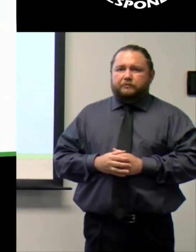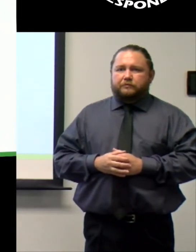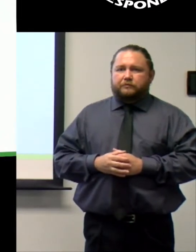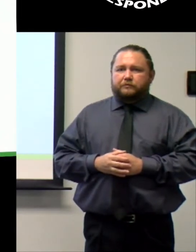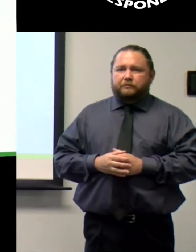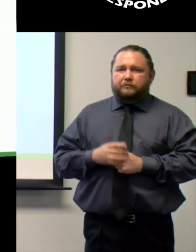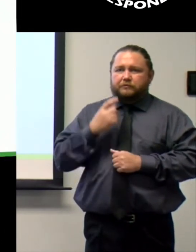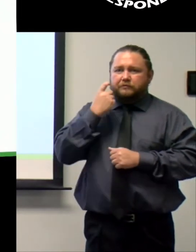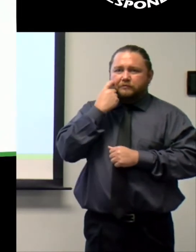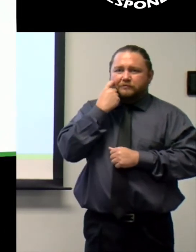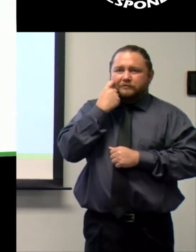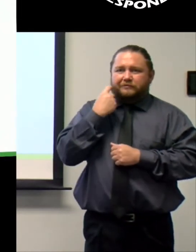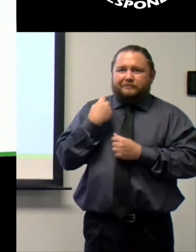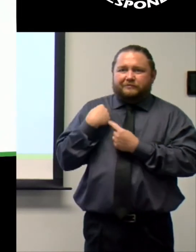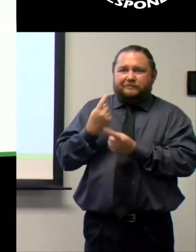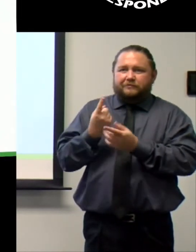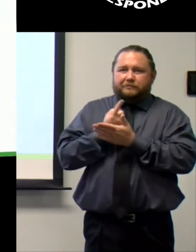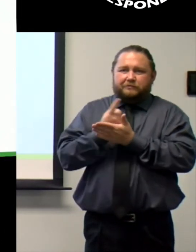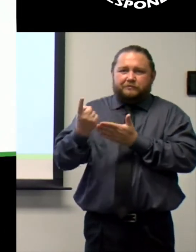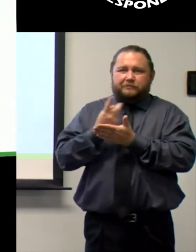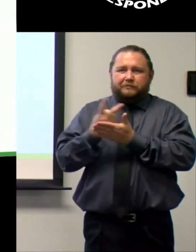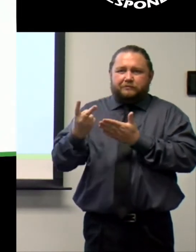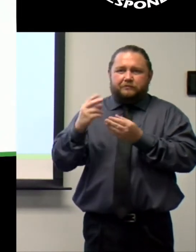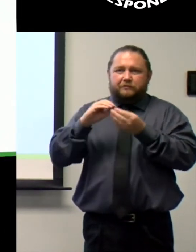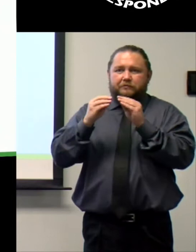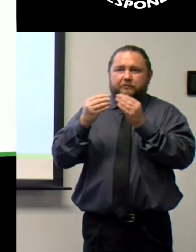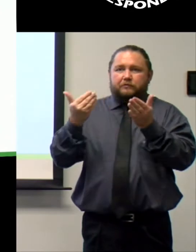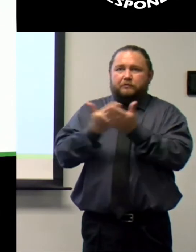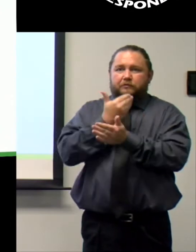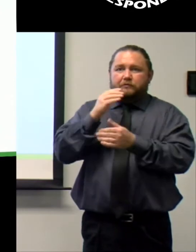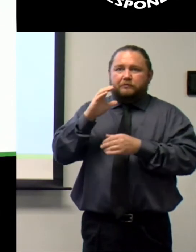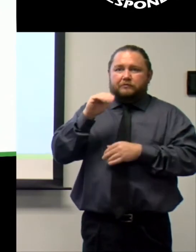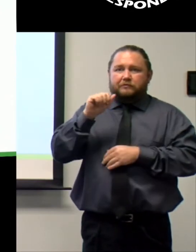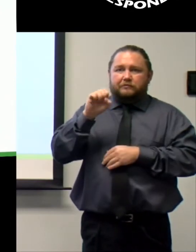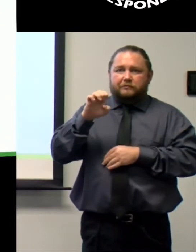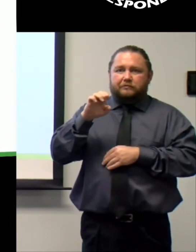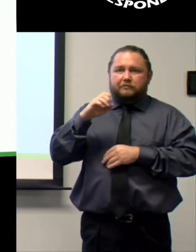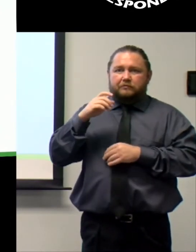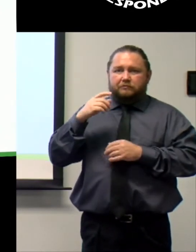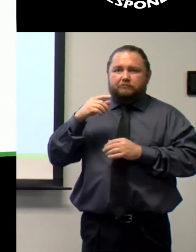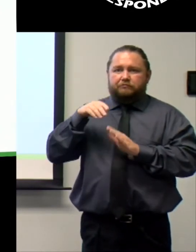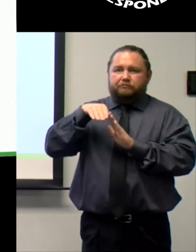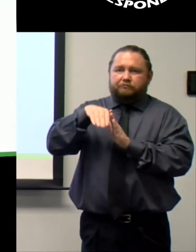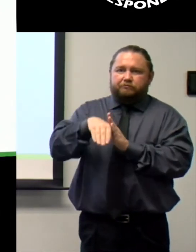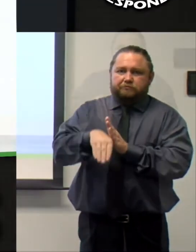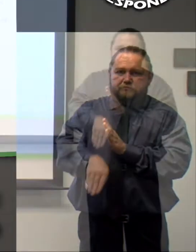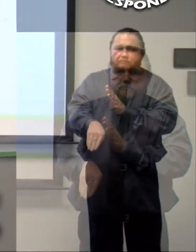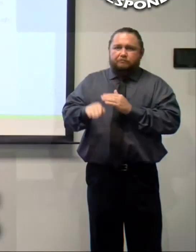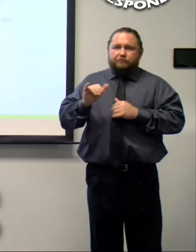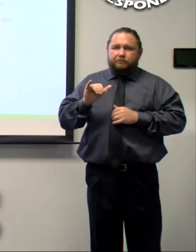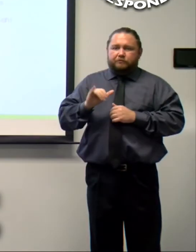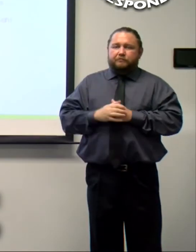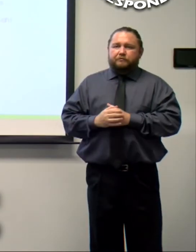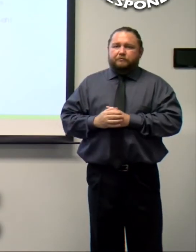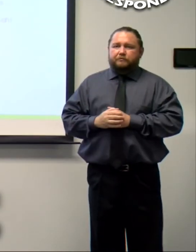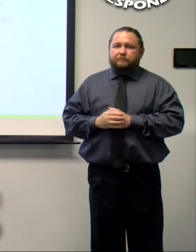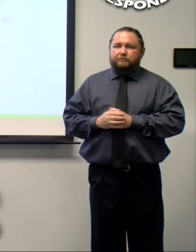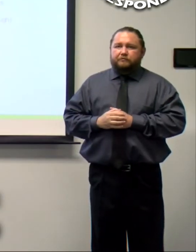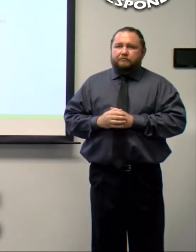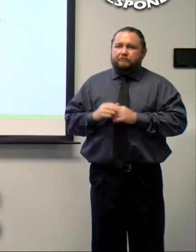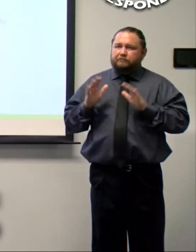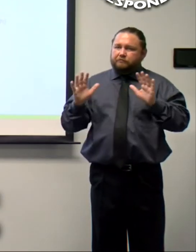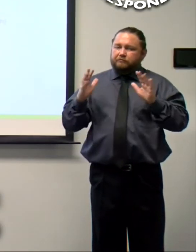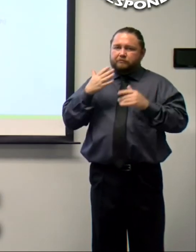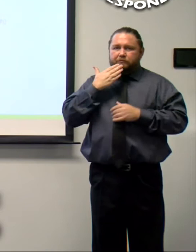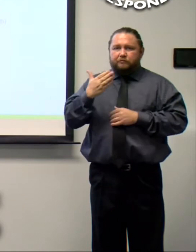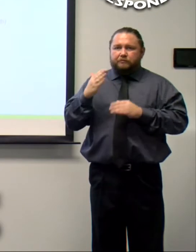of new cases that are discovered every day is definitely on a downward trajectory. That is good.